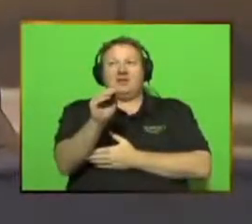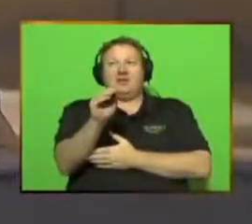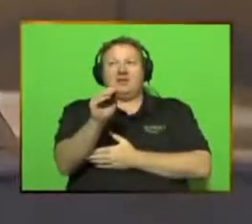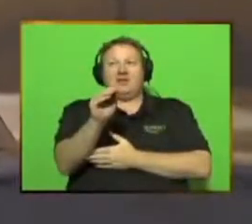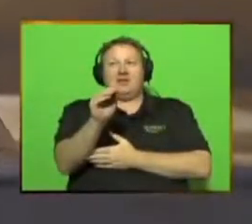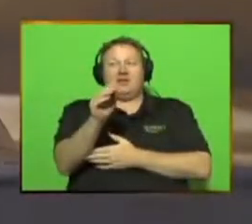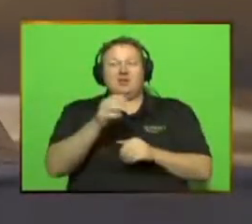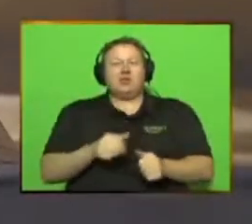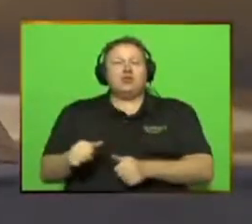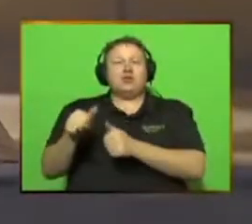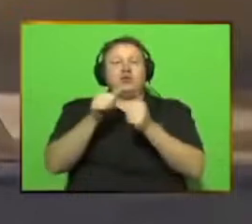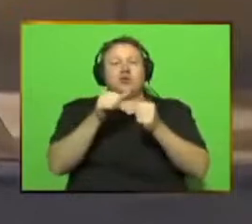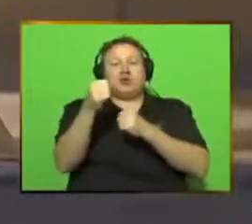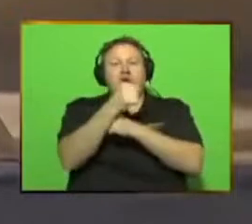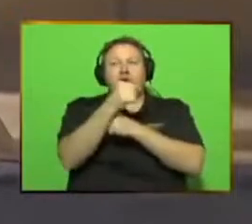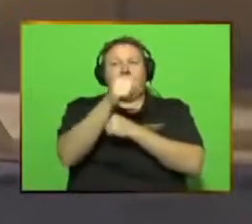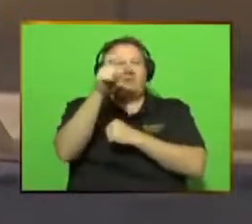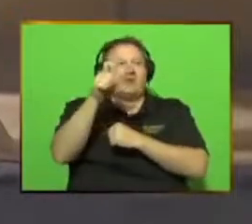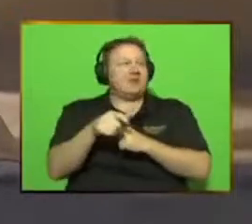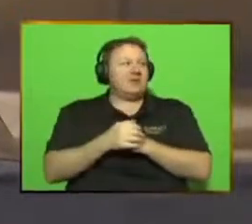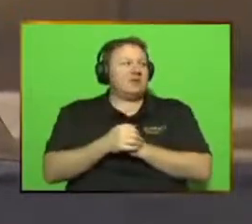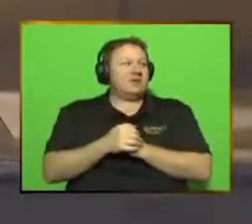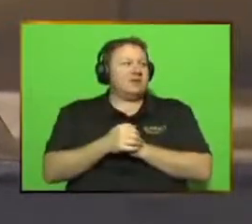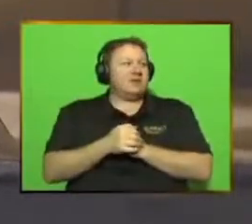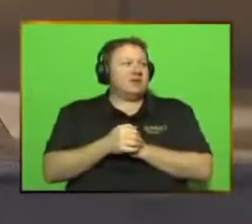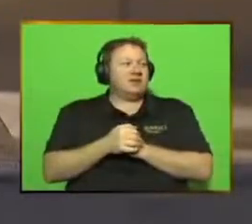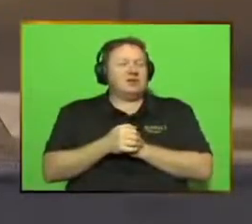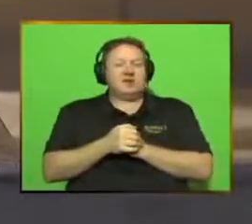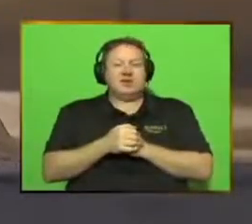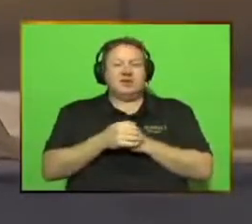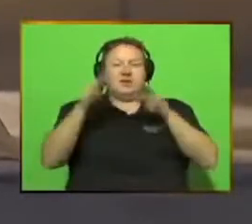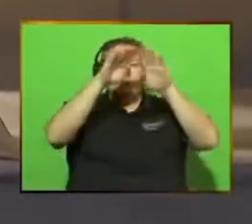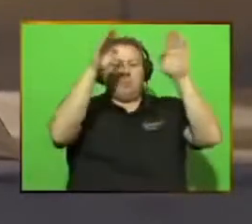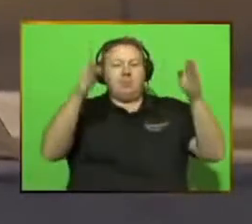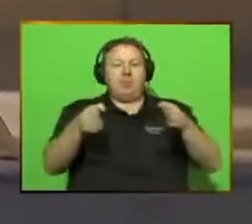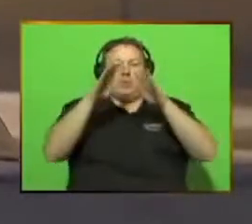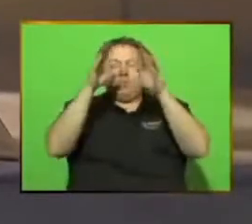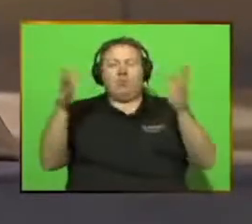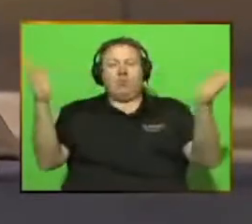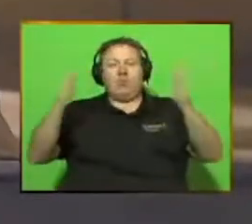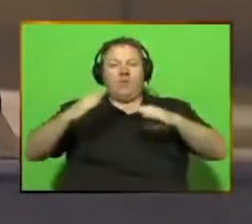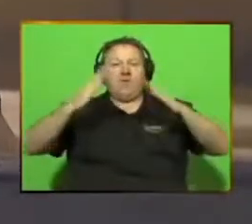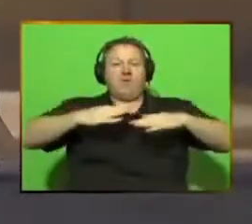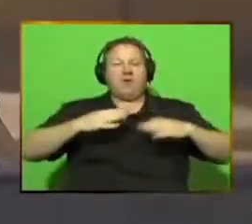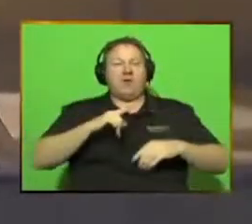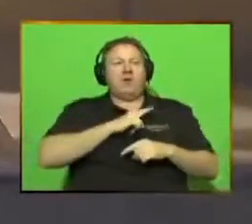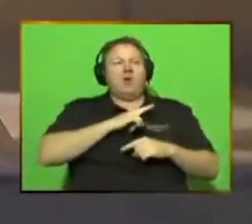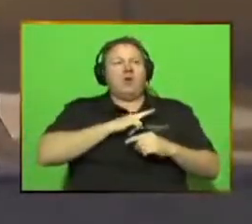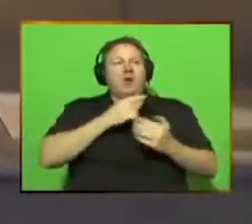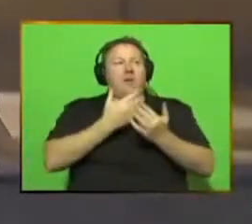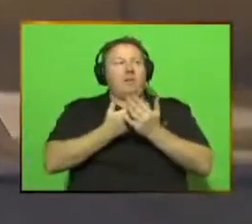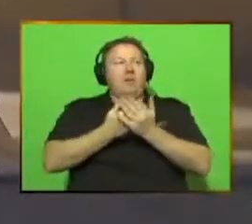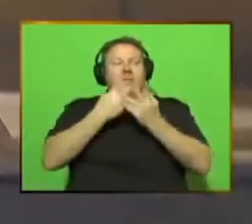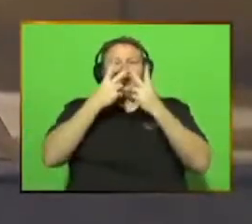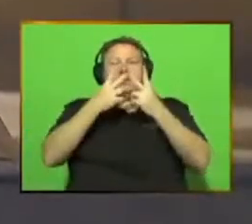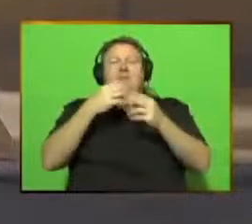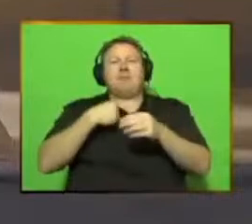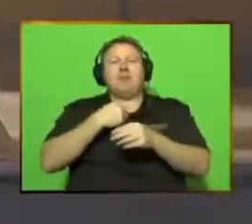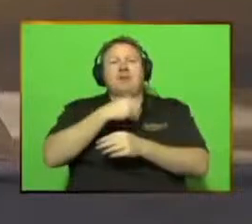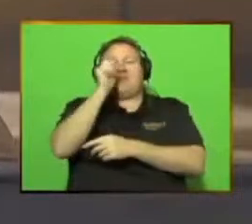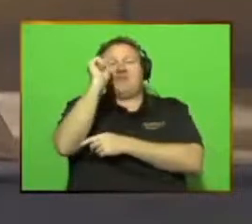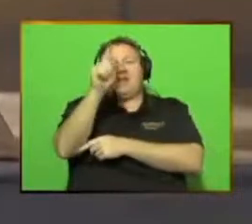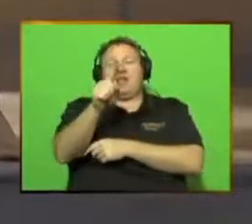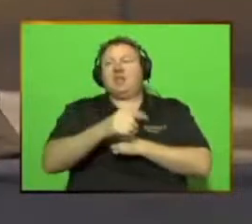returning officers just to move the ballot boxes a bit so that I can see members at the back?